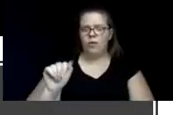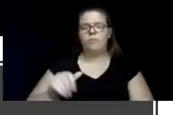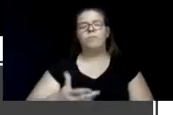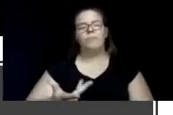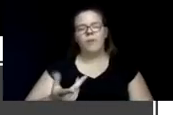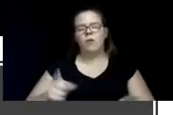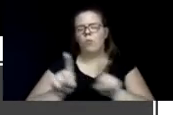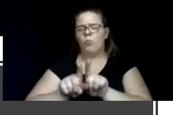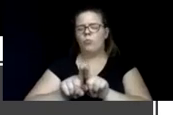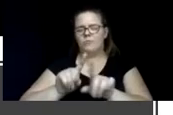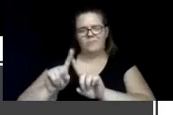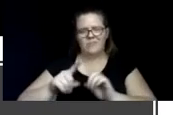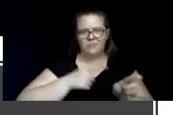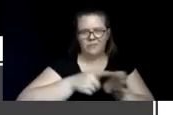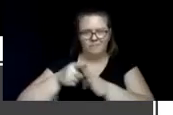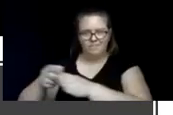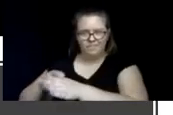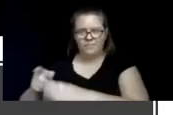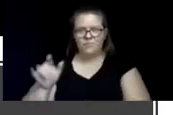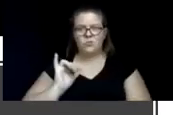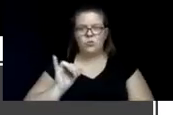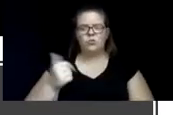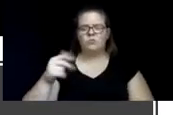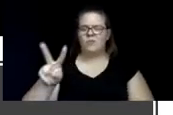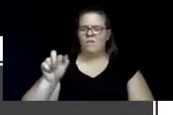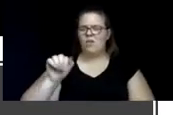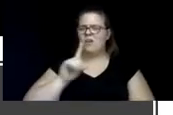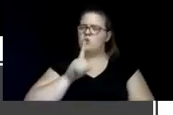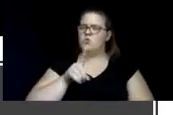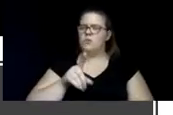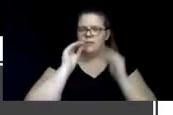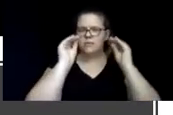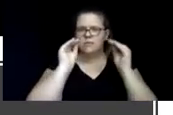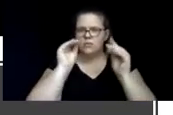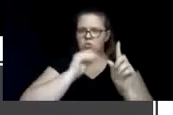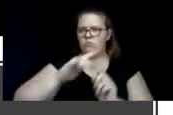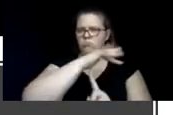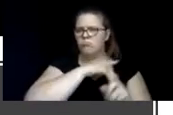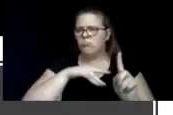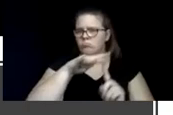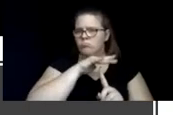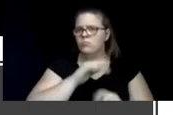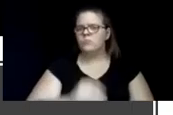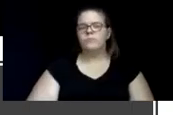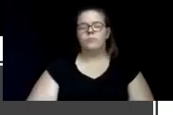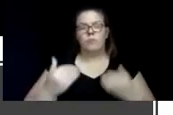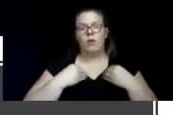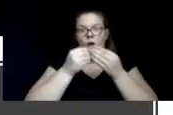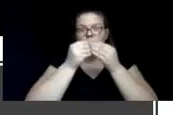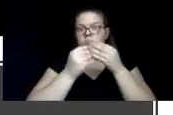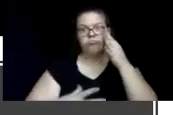known for being that kind of teaching environment. There's a ton of